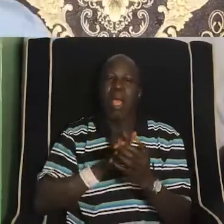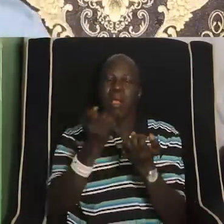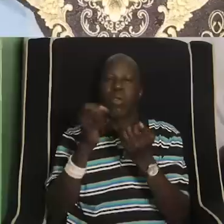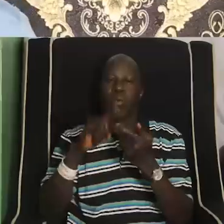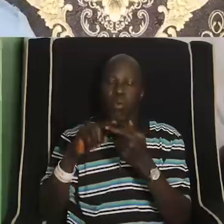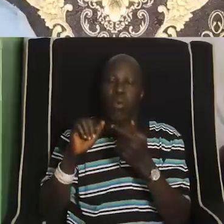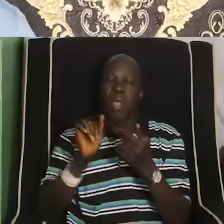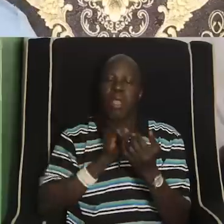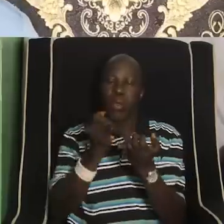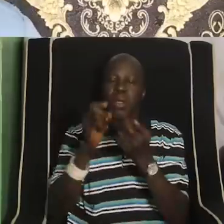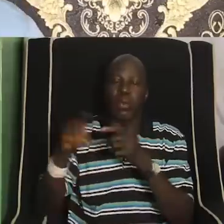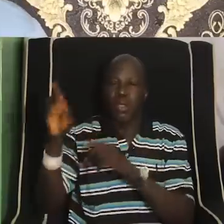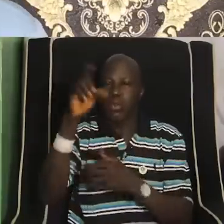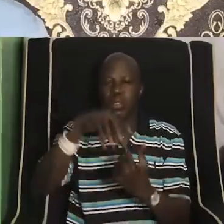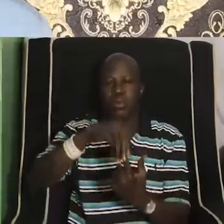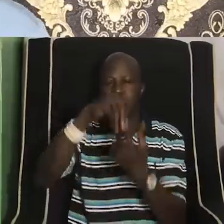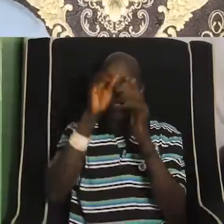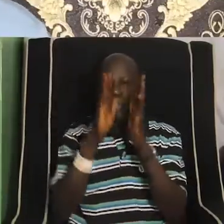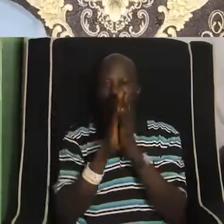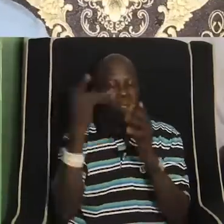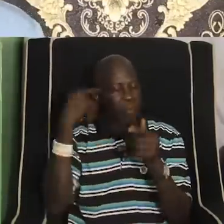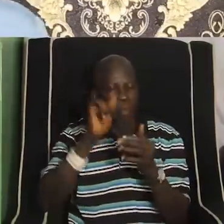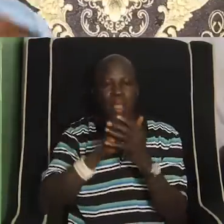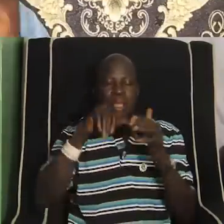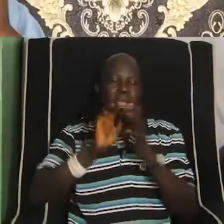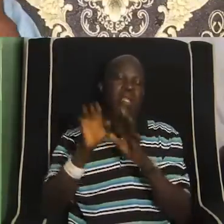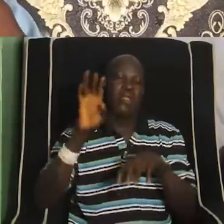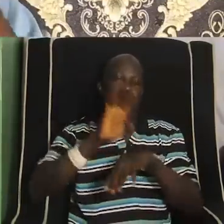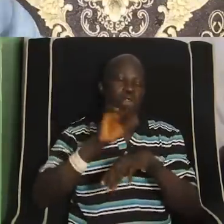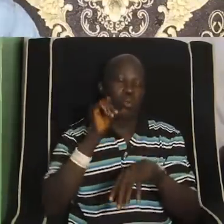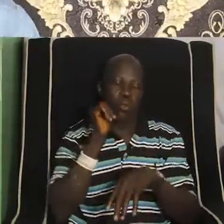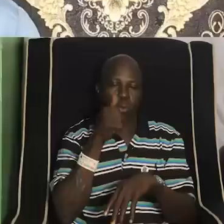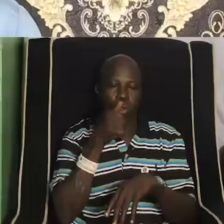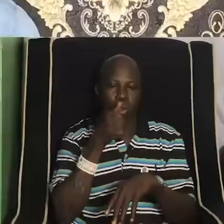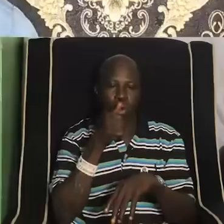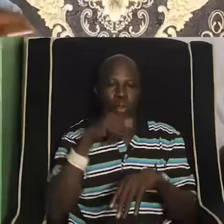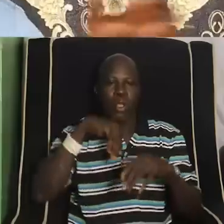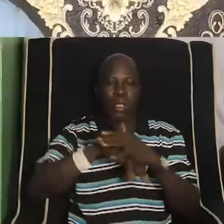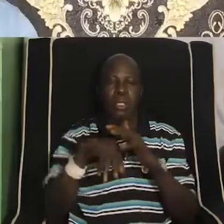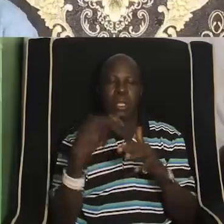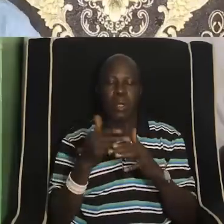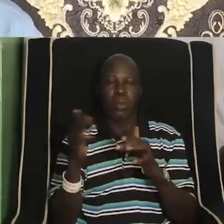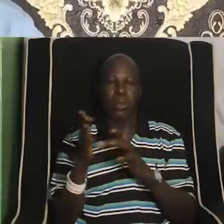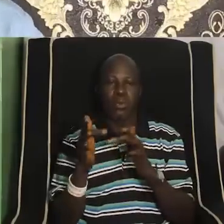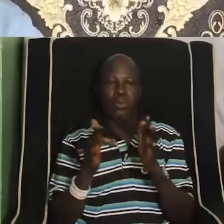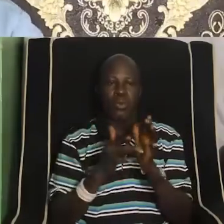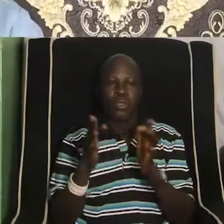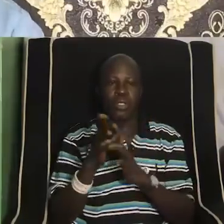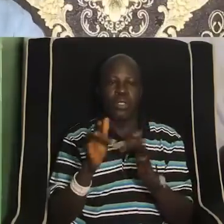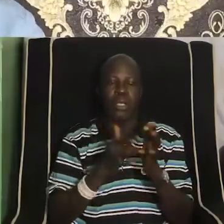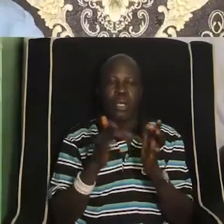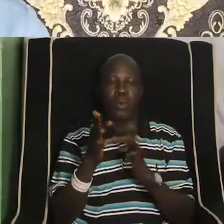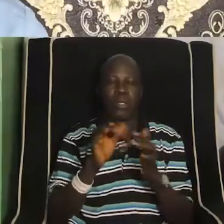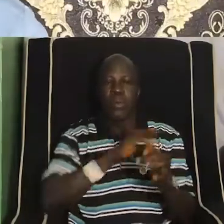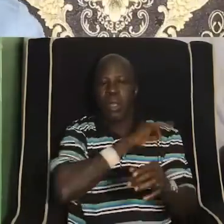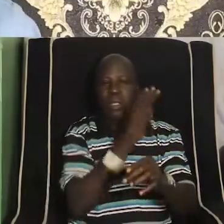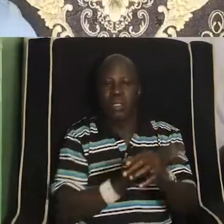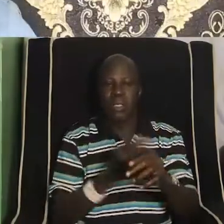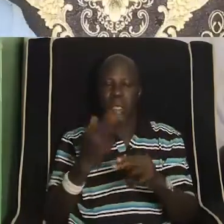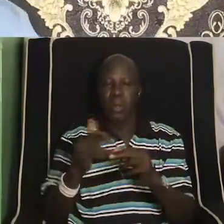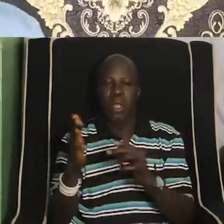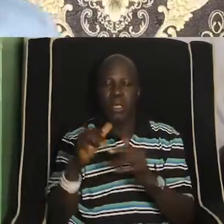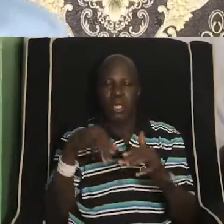akase adura kan fun o I'll do a special prayer ni ile ijose ni ola chat tomorrow e ba ni gala ya in the name of Jesus.